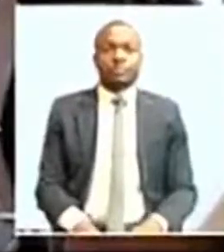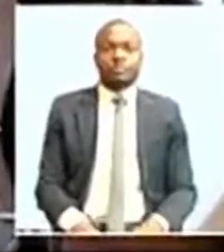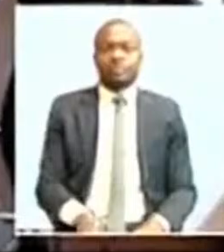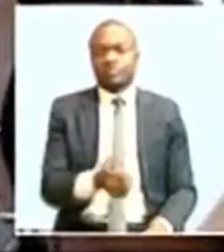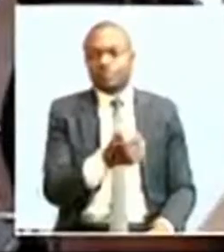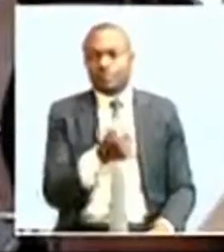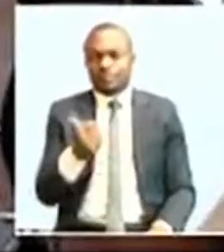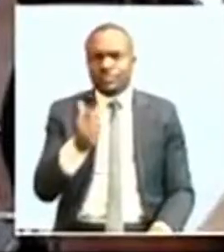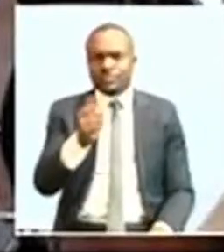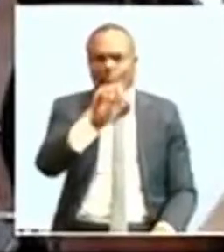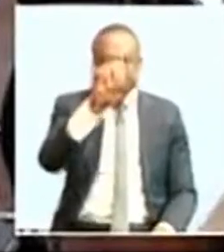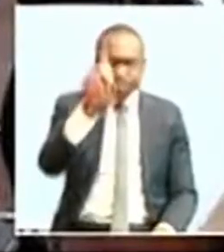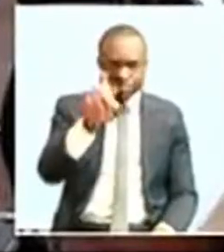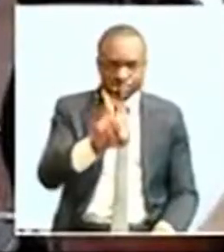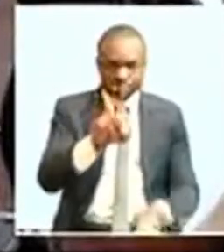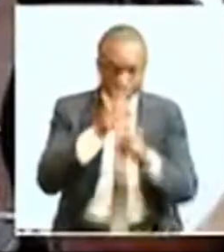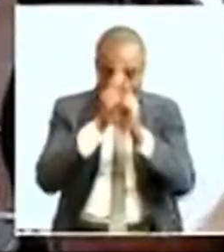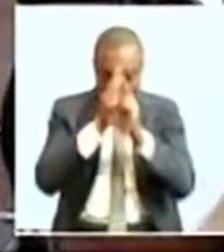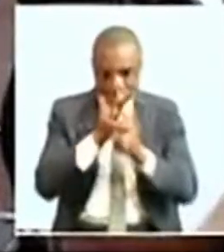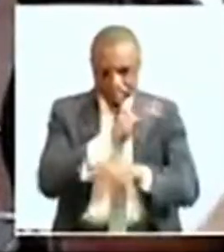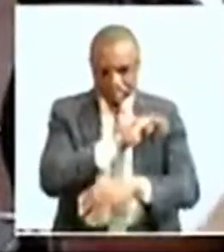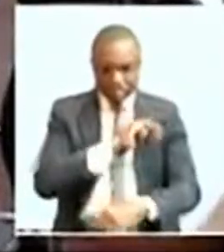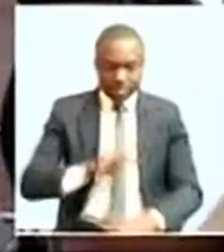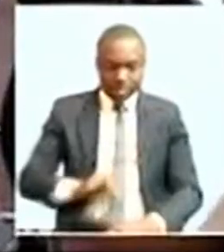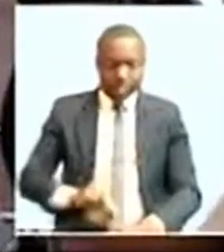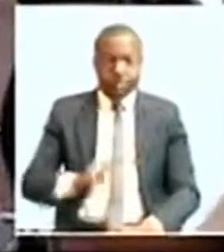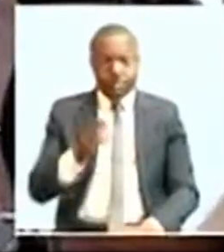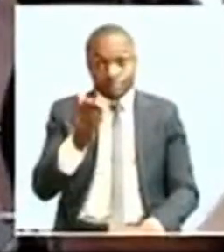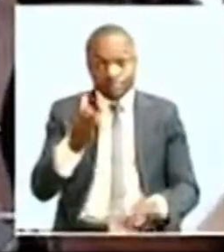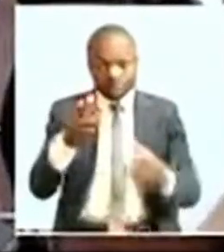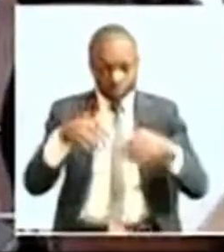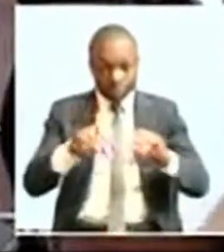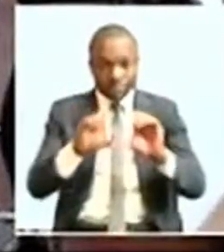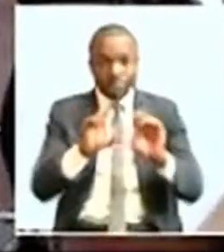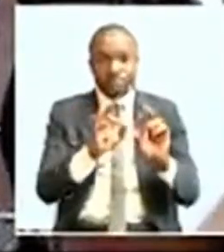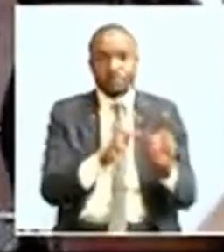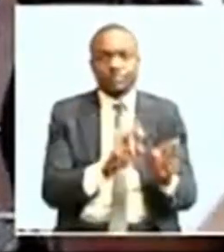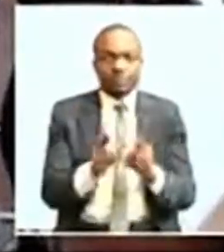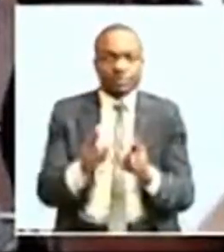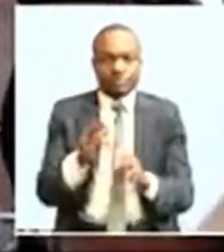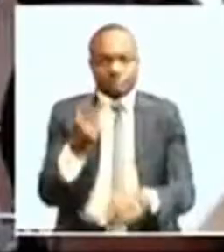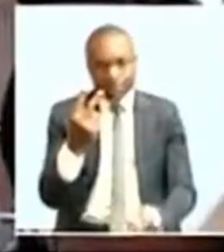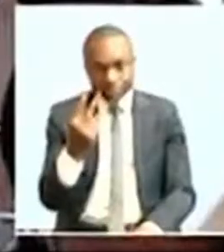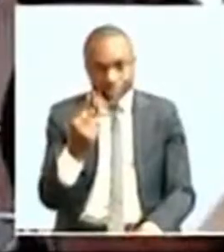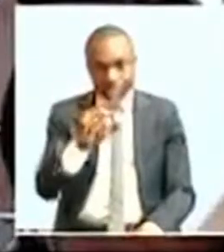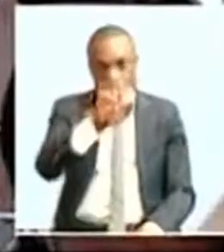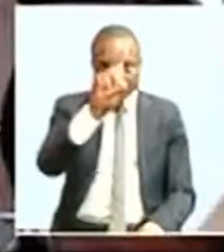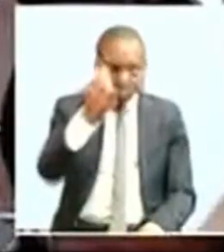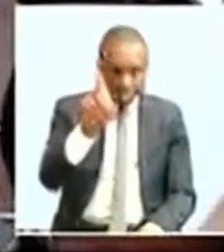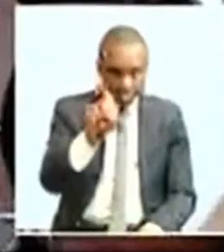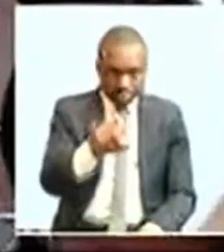there another question, Honorable colleagues? Madam, you can proceed to respond to those 2 concerns.